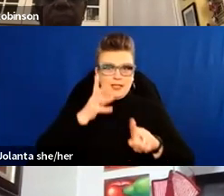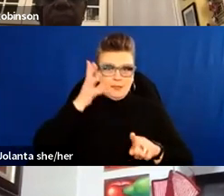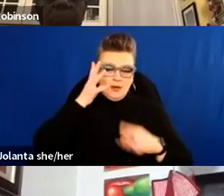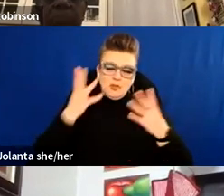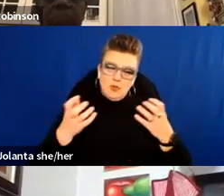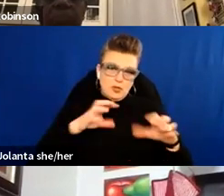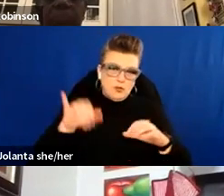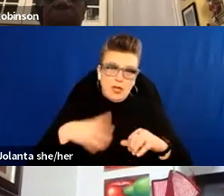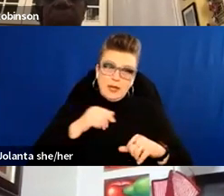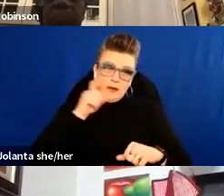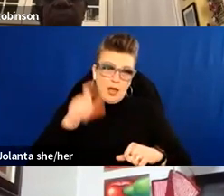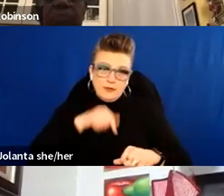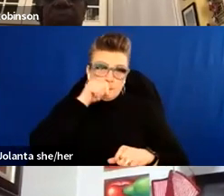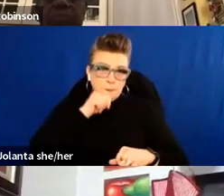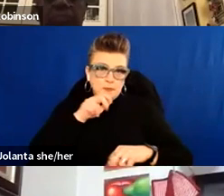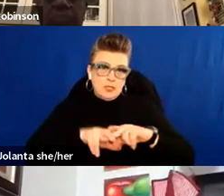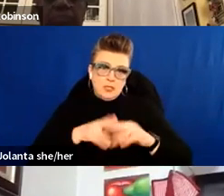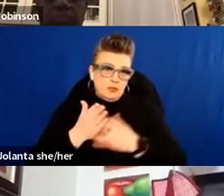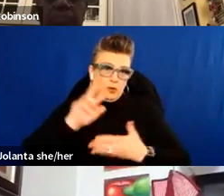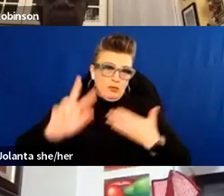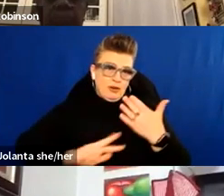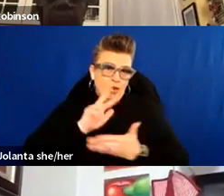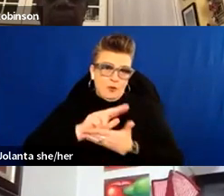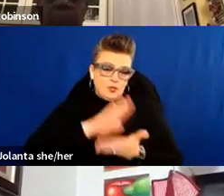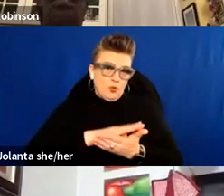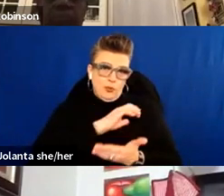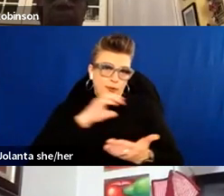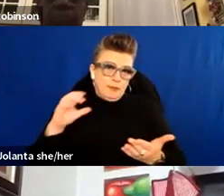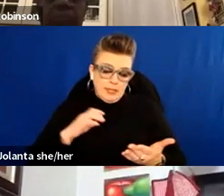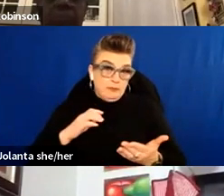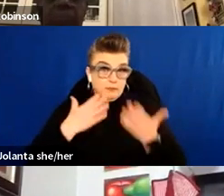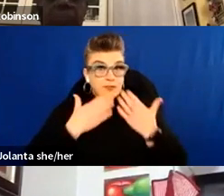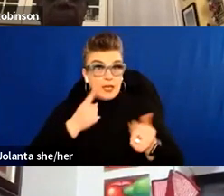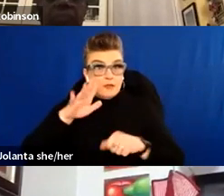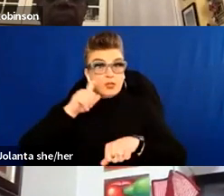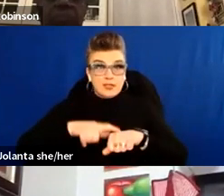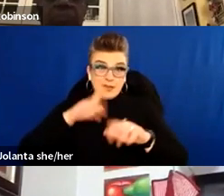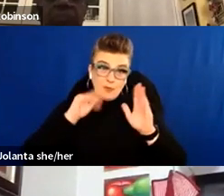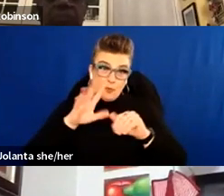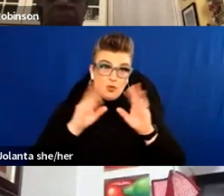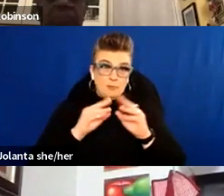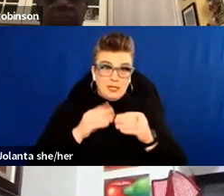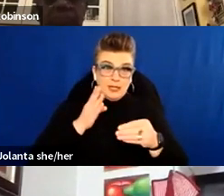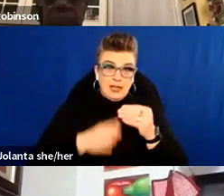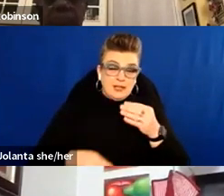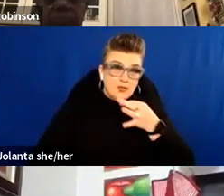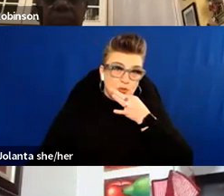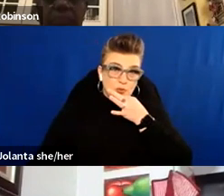three-hour school committee we need to get so thank you for your time i hope you're meeting them soon thank you